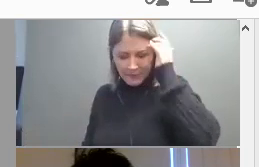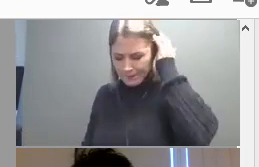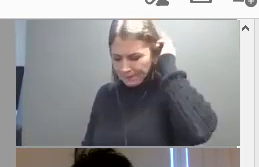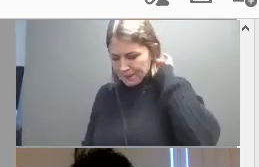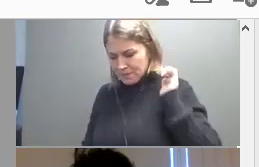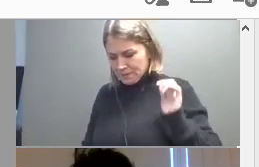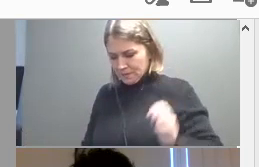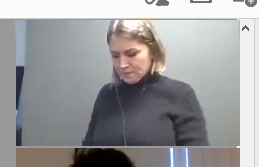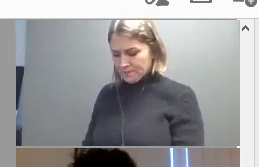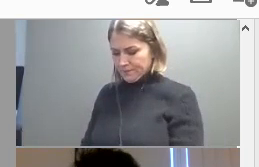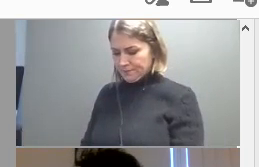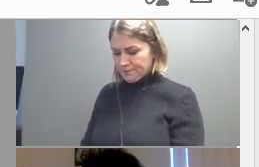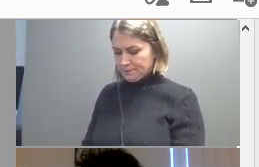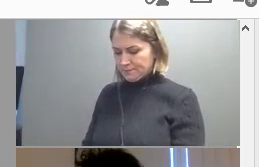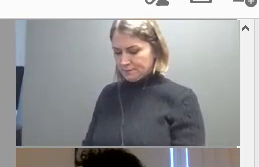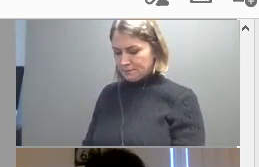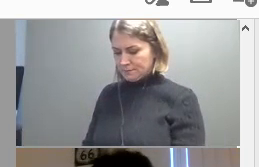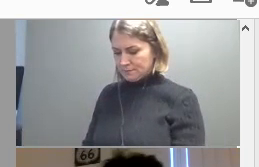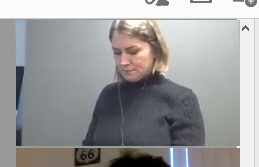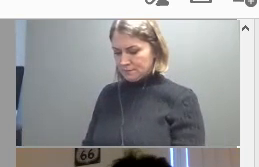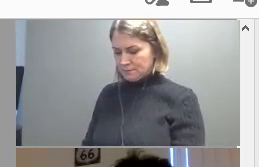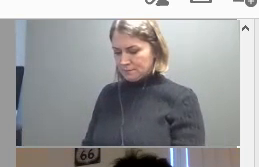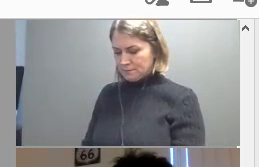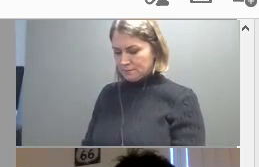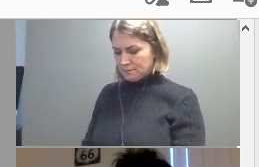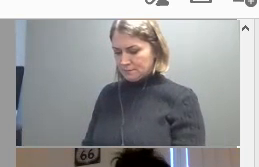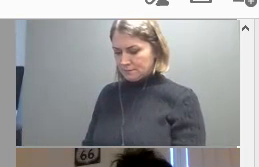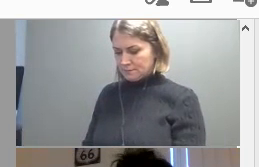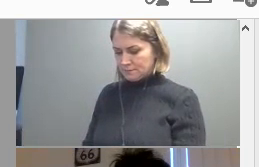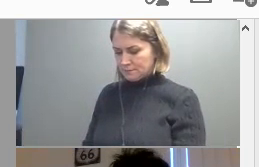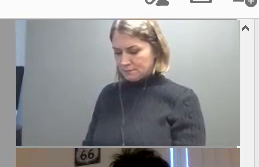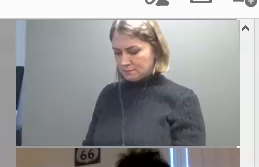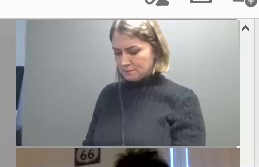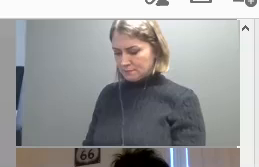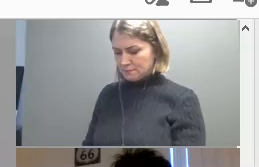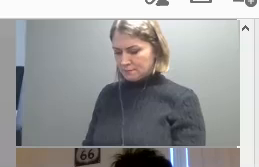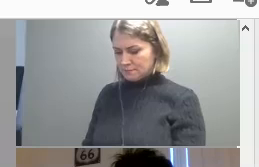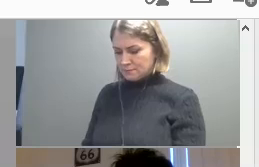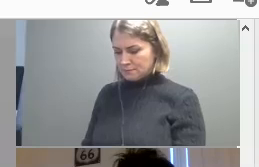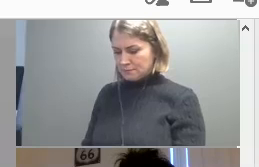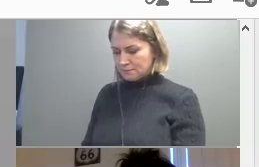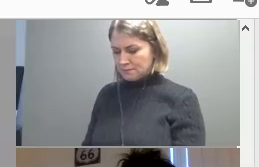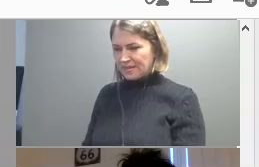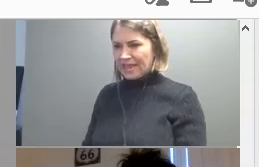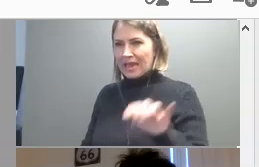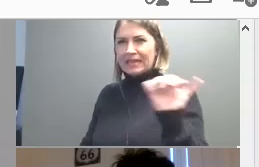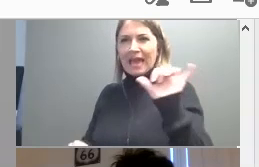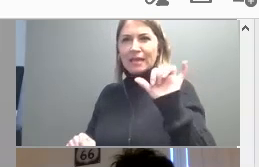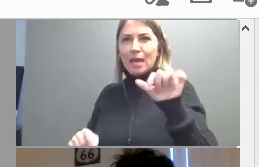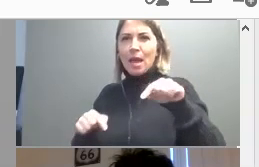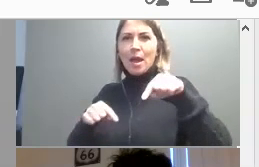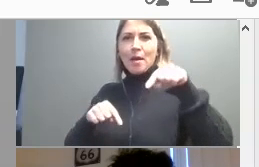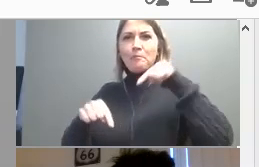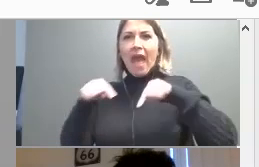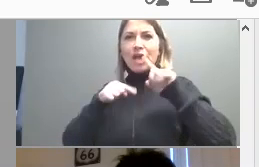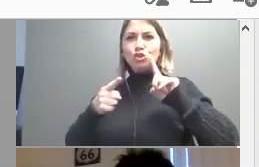Quantum pairing or something, where you do not take any time and you go backwards in time, like Back to the Future kind of stuff, and it takes less time